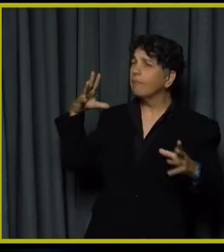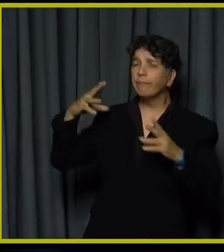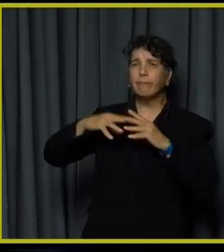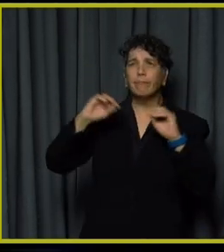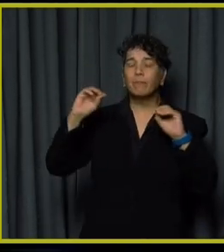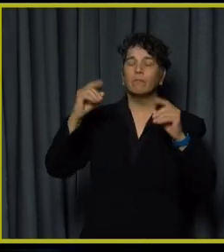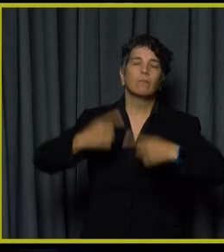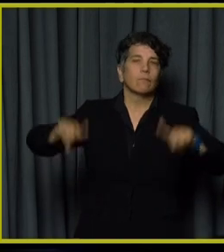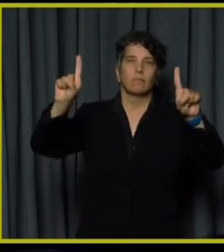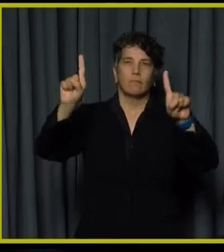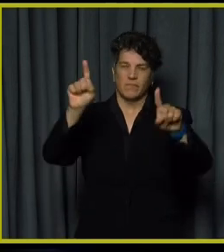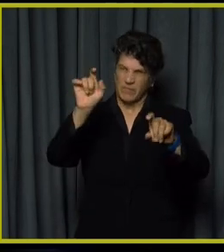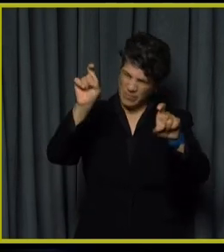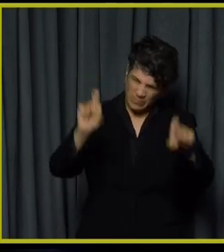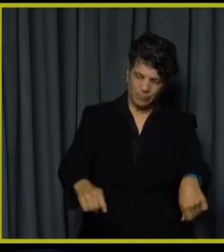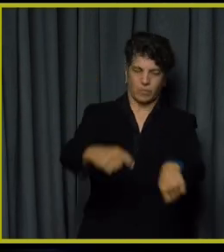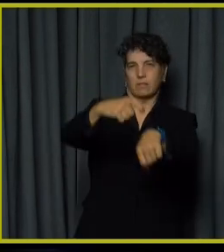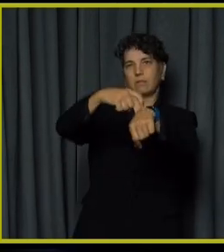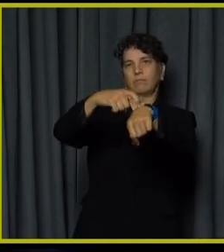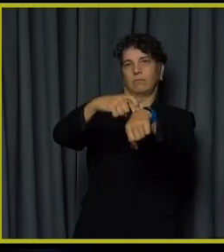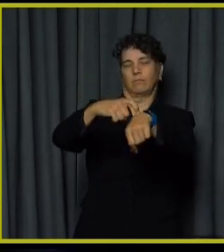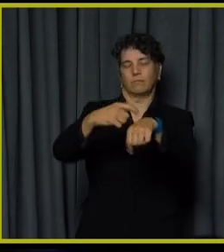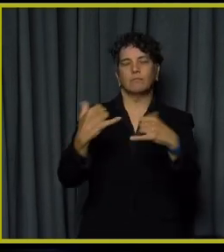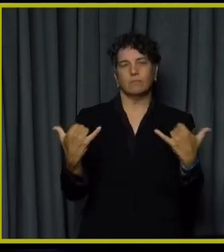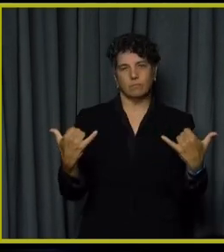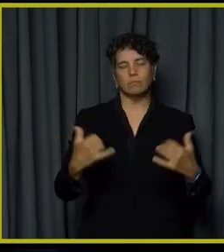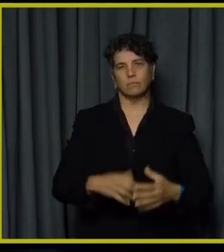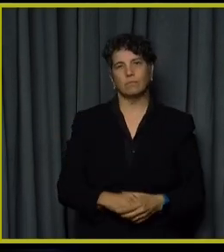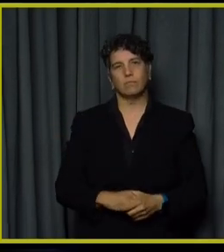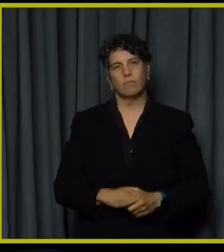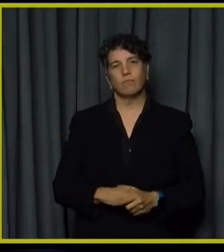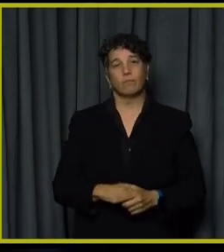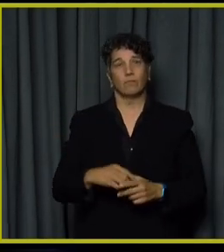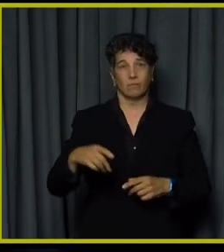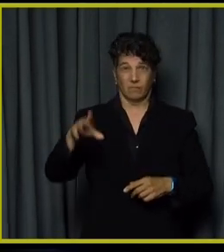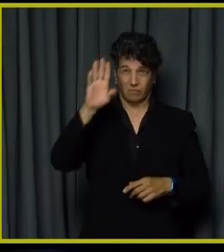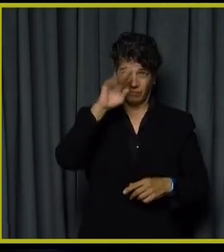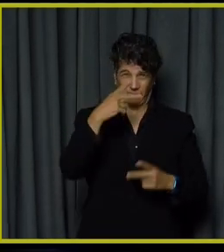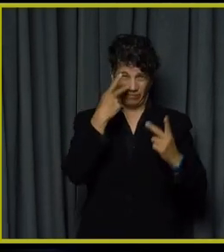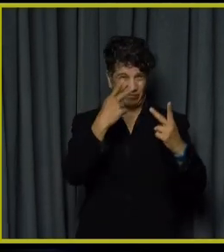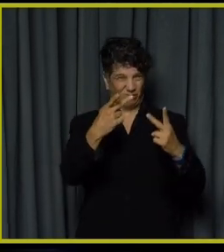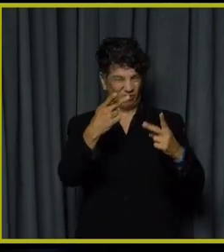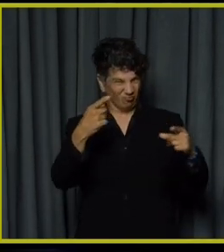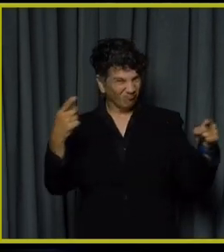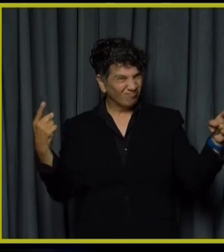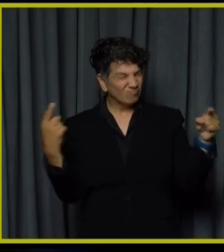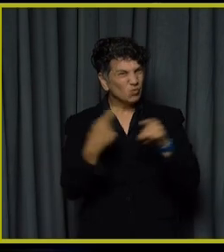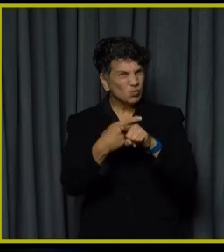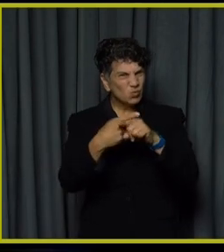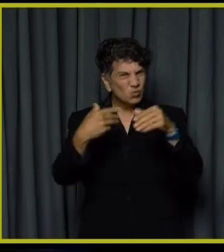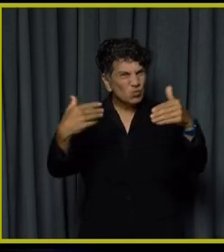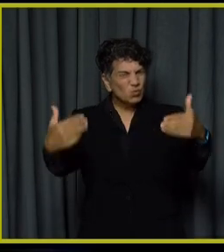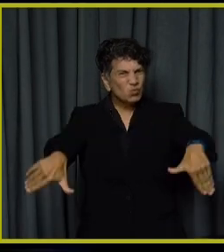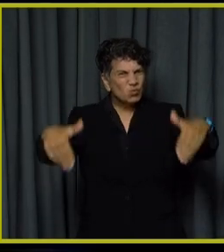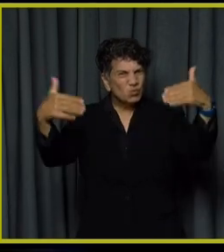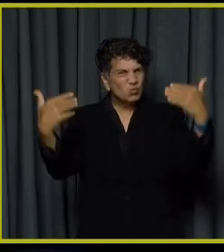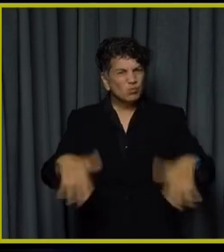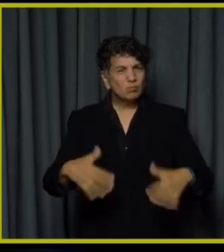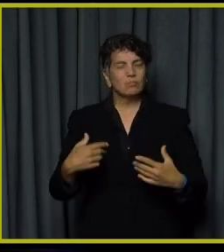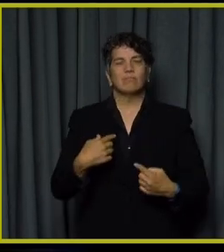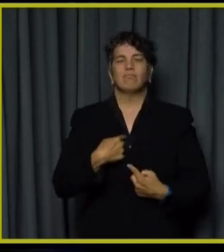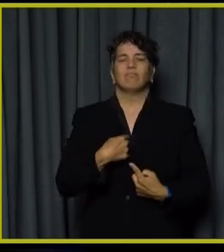to understanding the intersection of the critical issues we're facing in our time. So I'm very proud to be